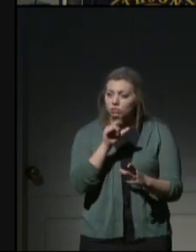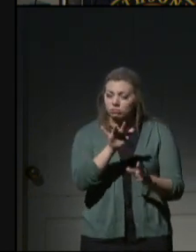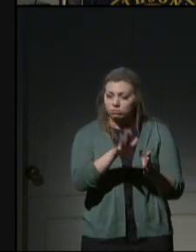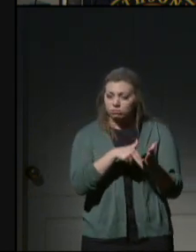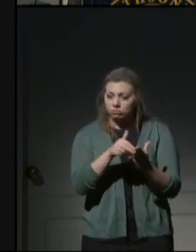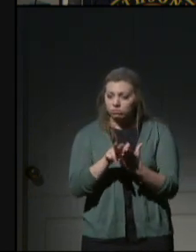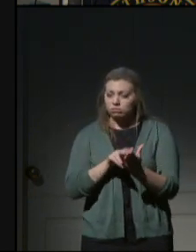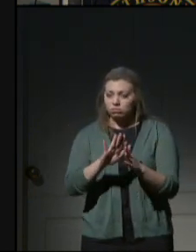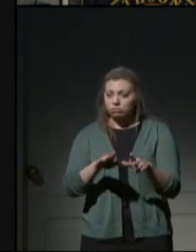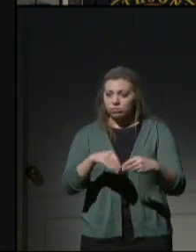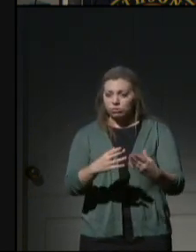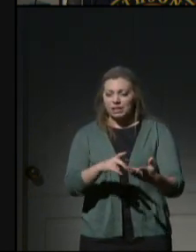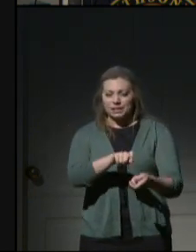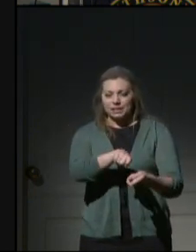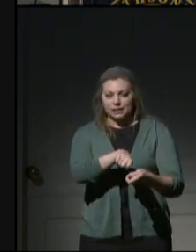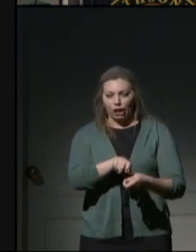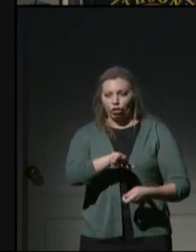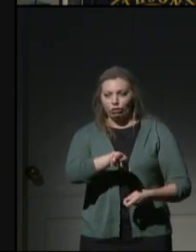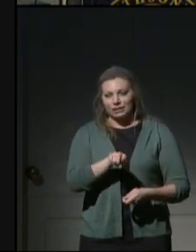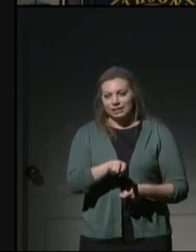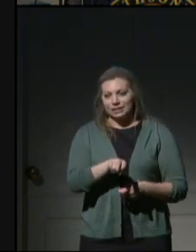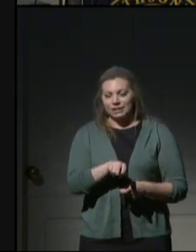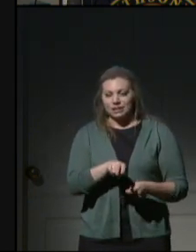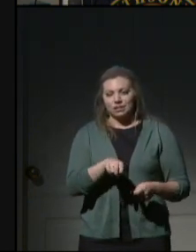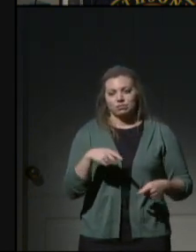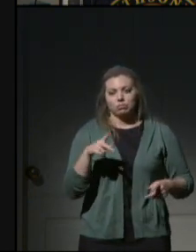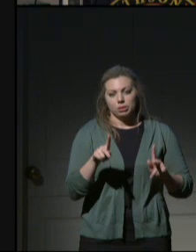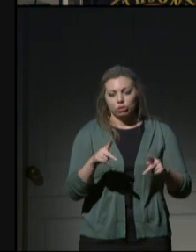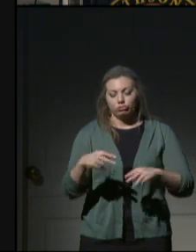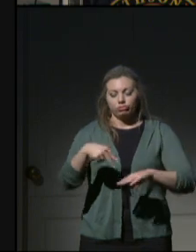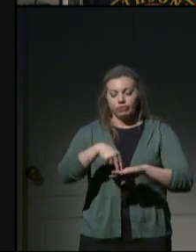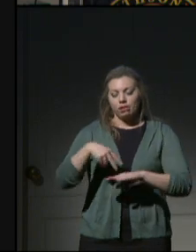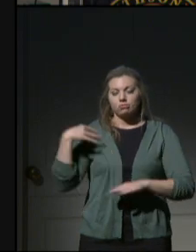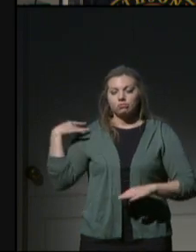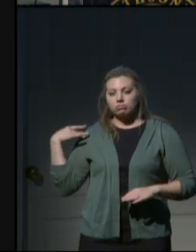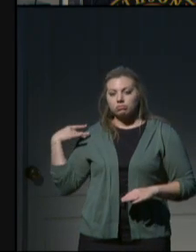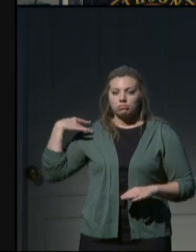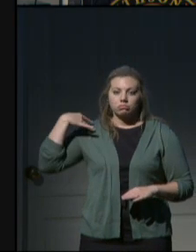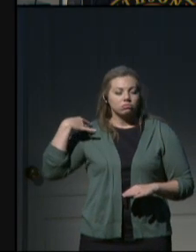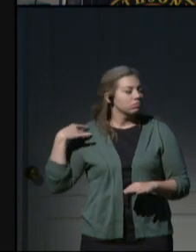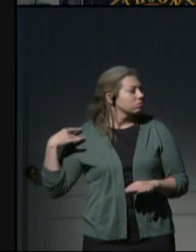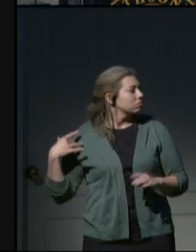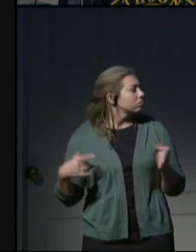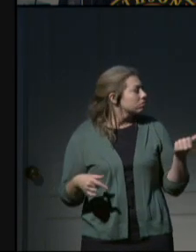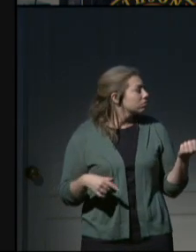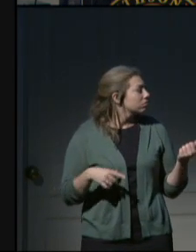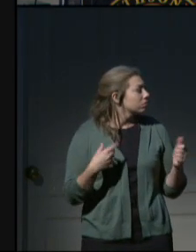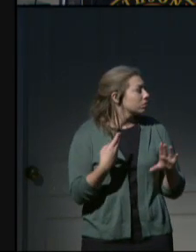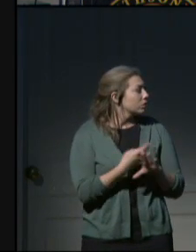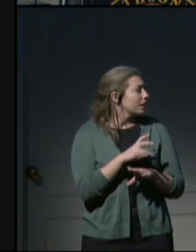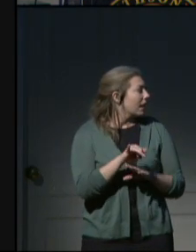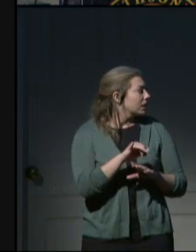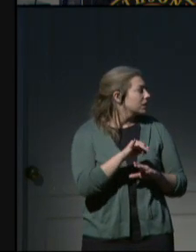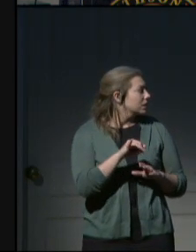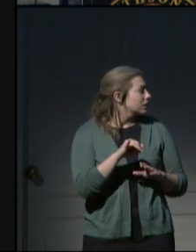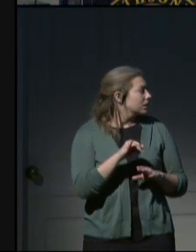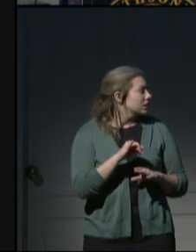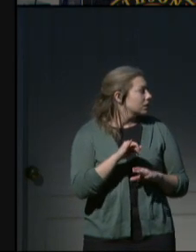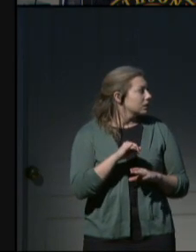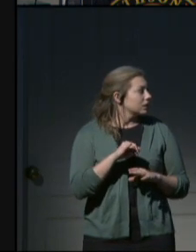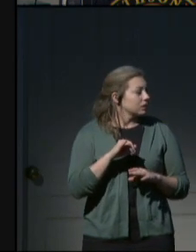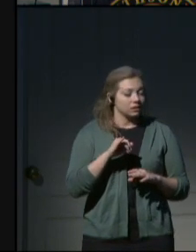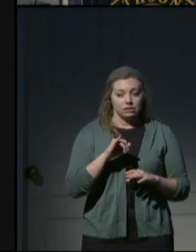painting and gives me exactly back the 3D figures of people standing in there. So in this case, I'm just using this as an illustration, but I'm